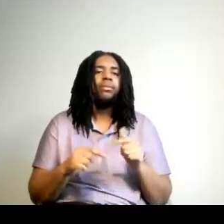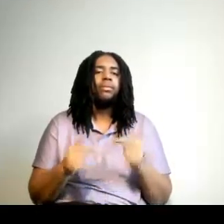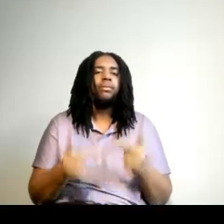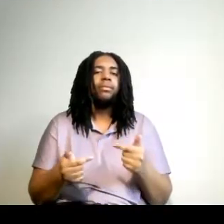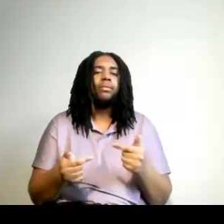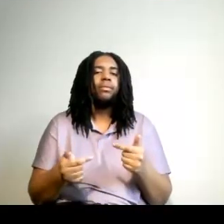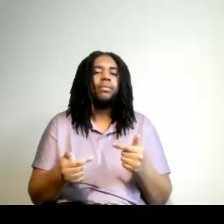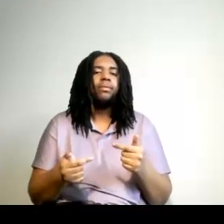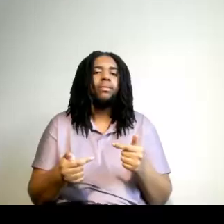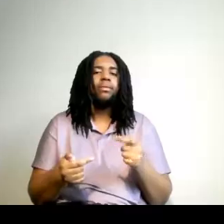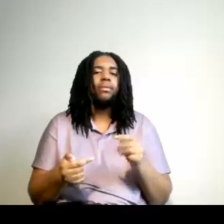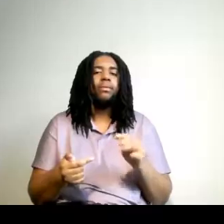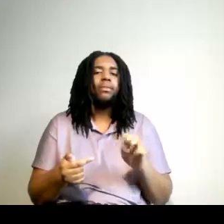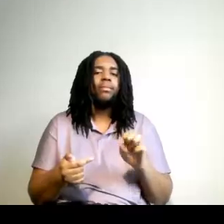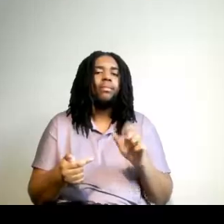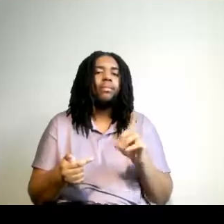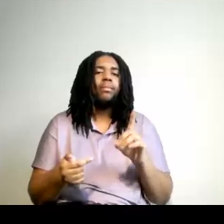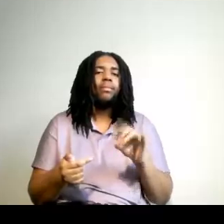I believe.